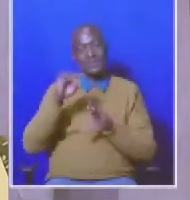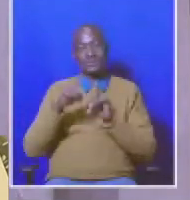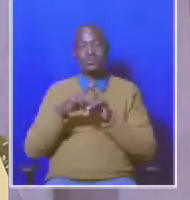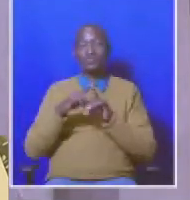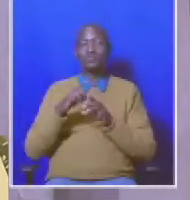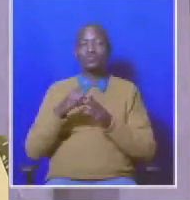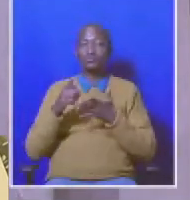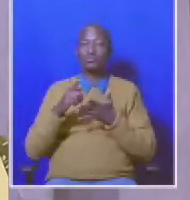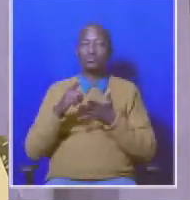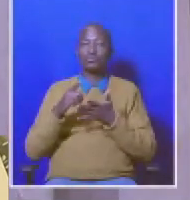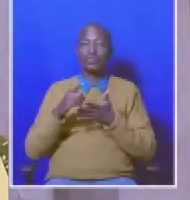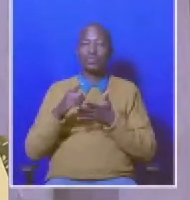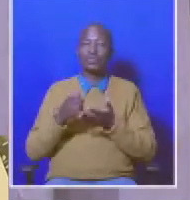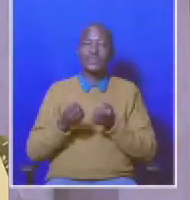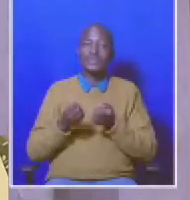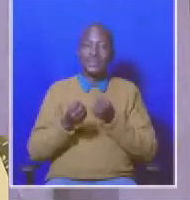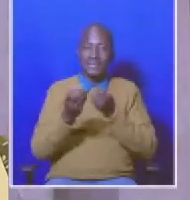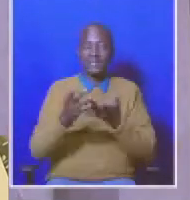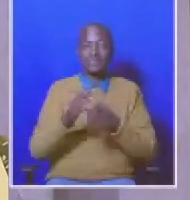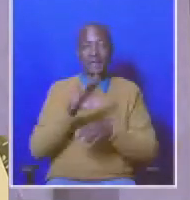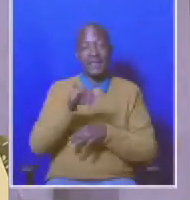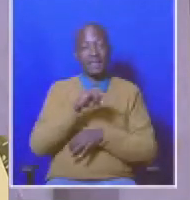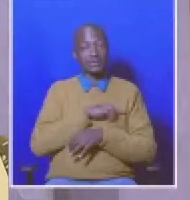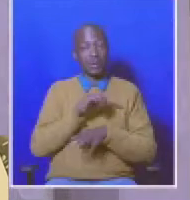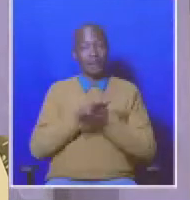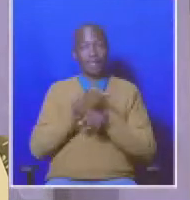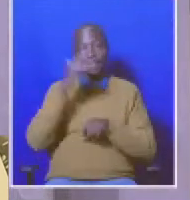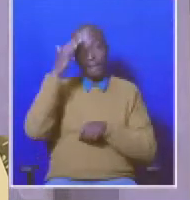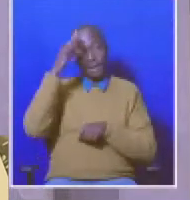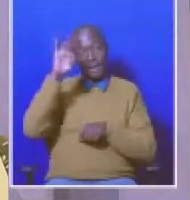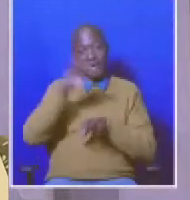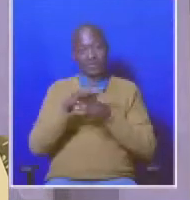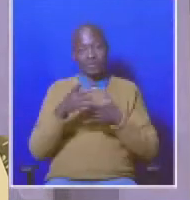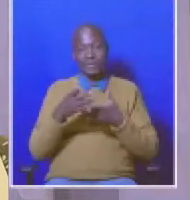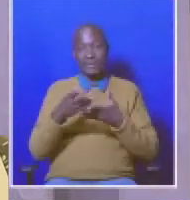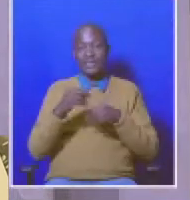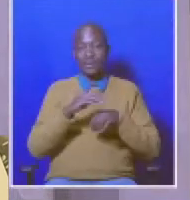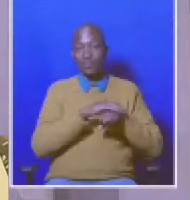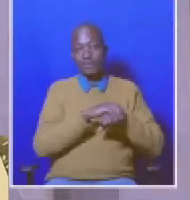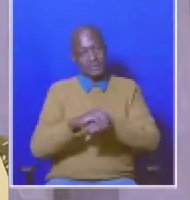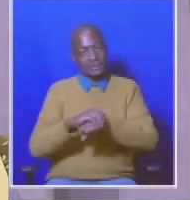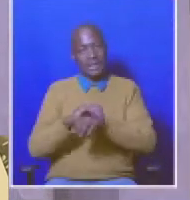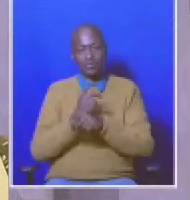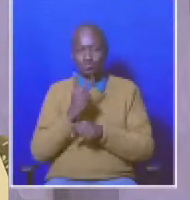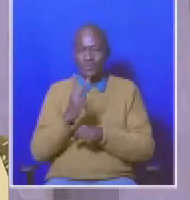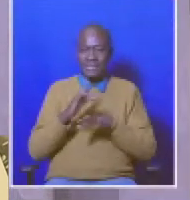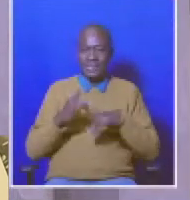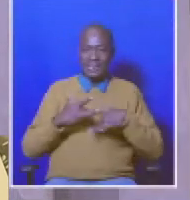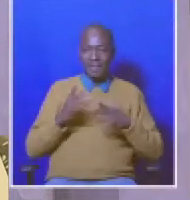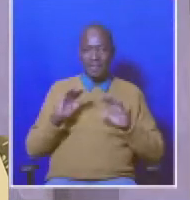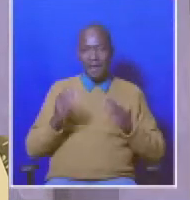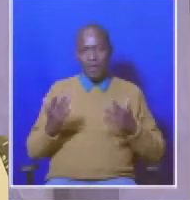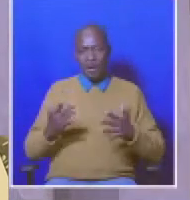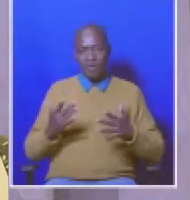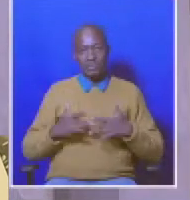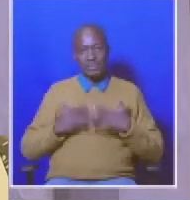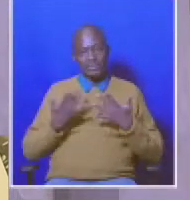that's why government came up with this guide to implement lifestyle audits. But as you